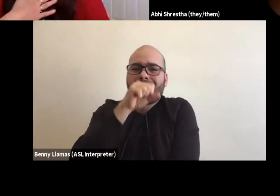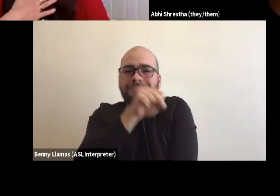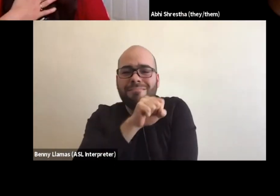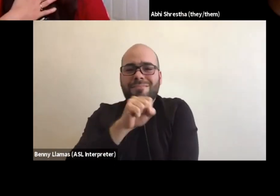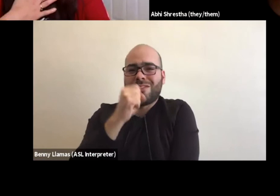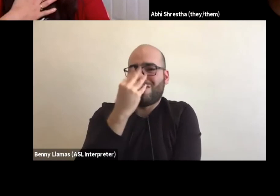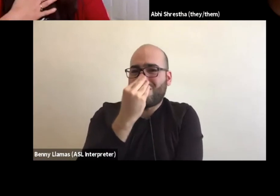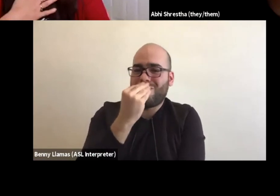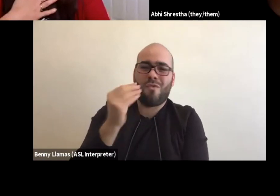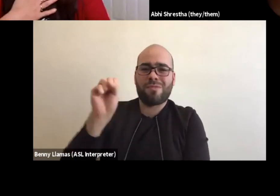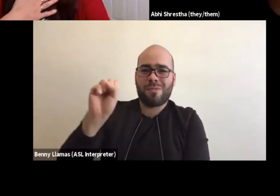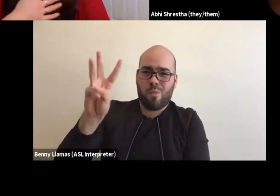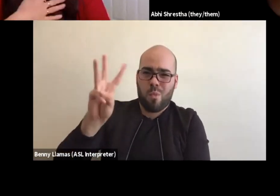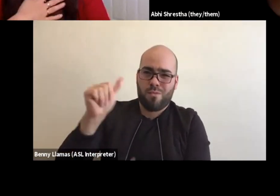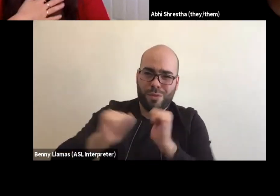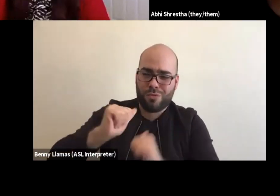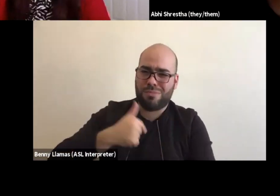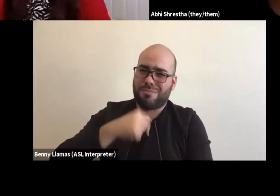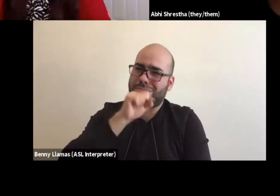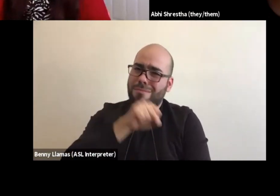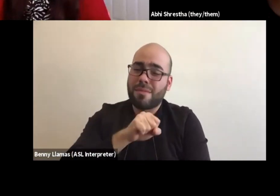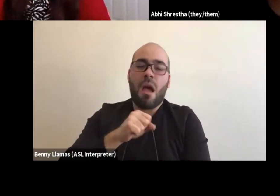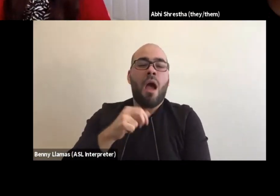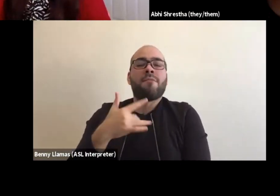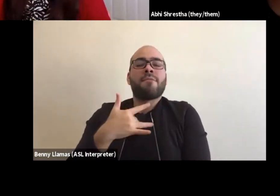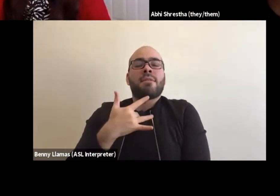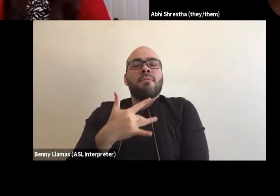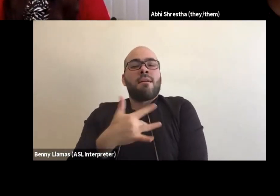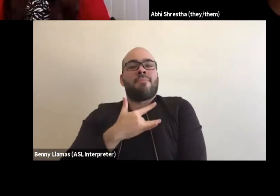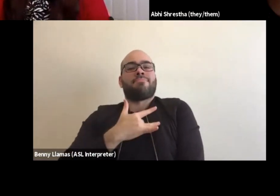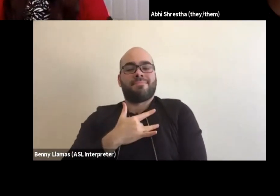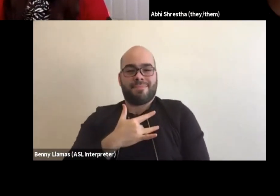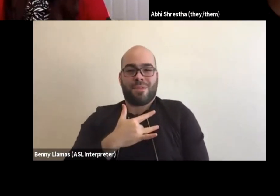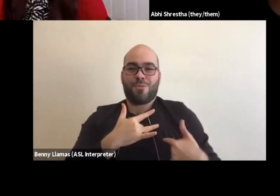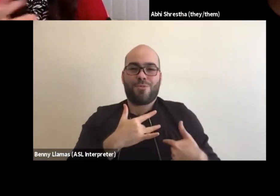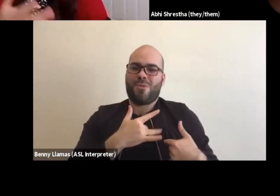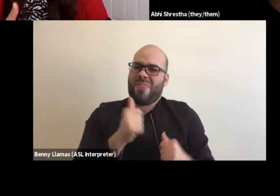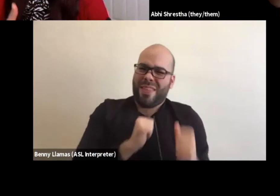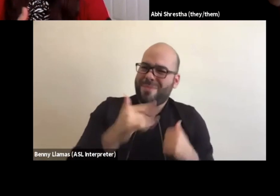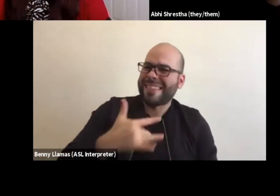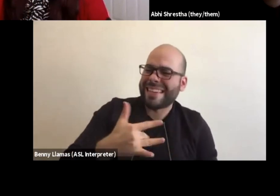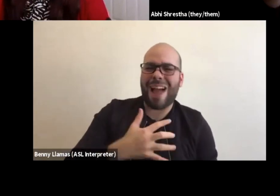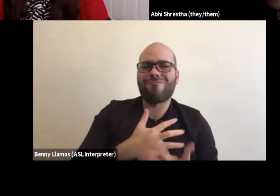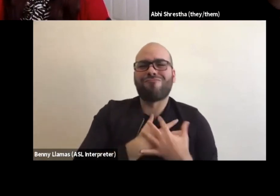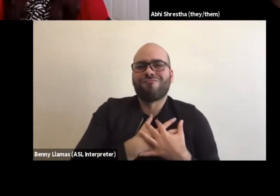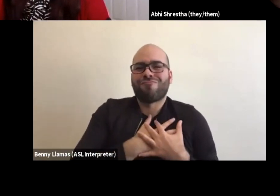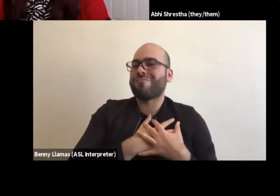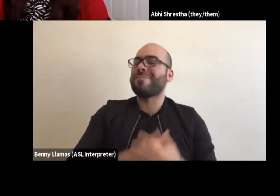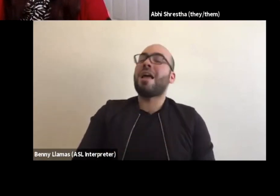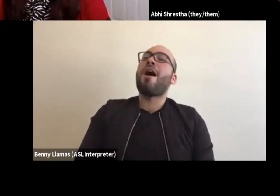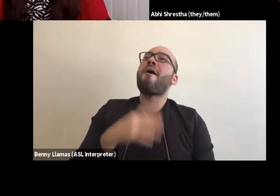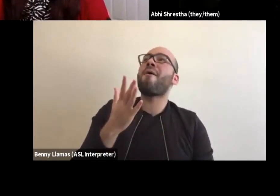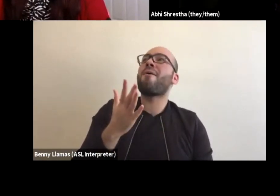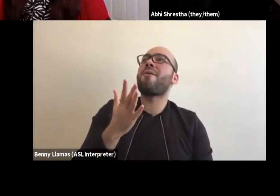very like special place in my heart for the theater and everyone involved with the play. So it's